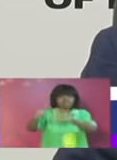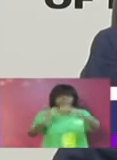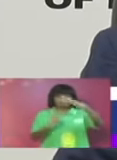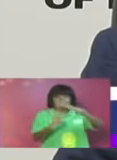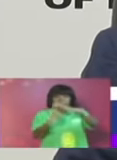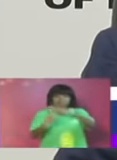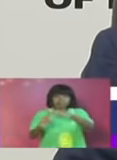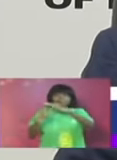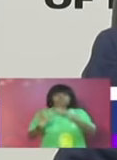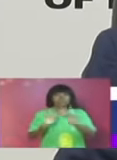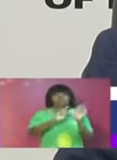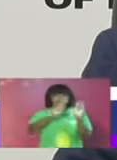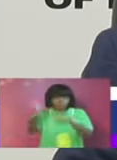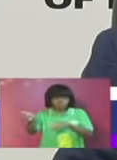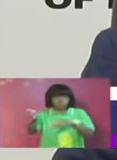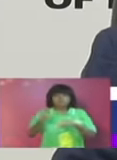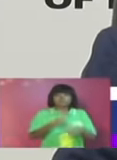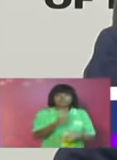plan